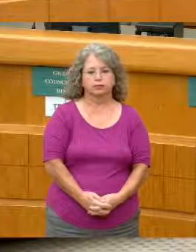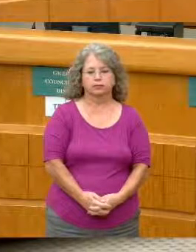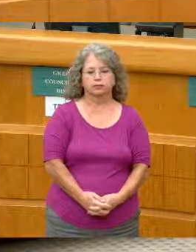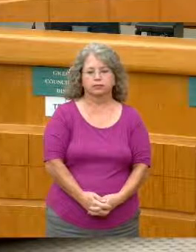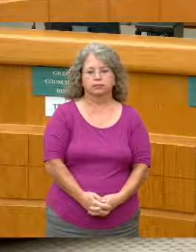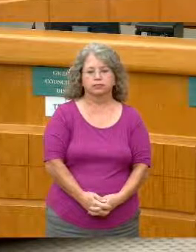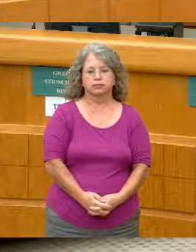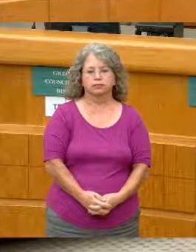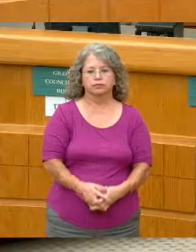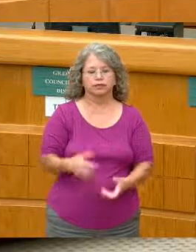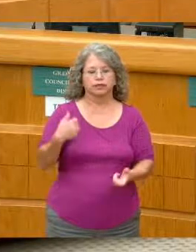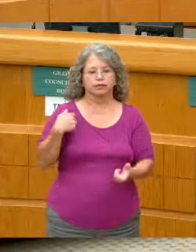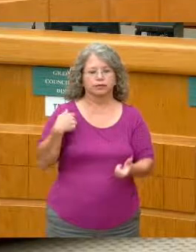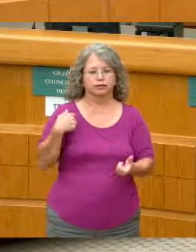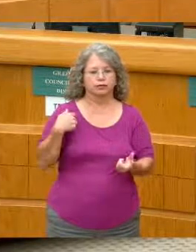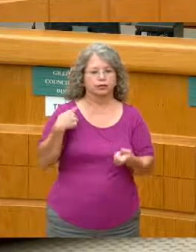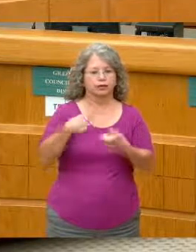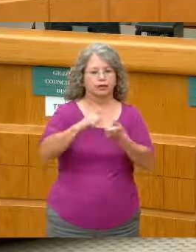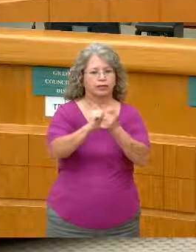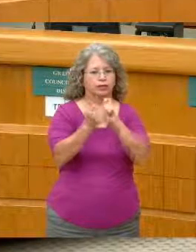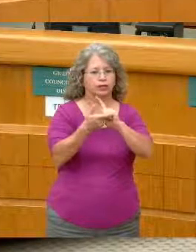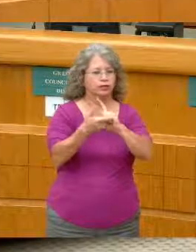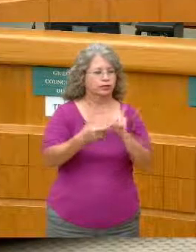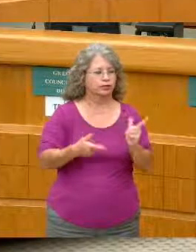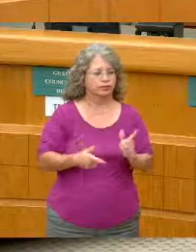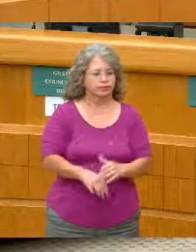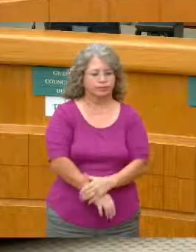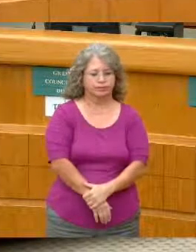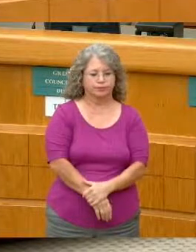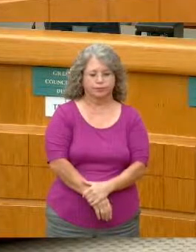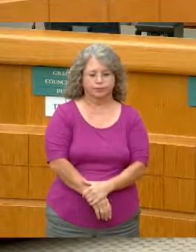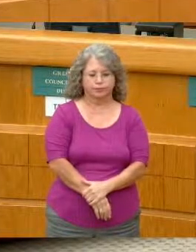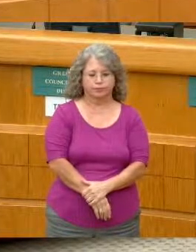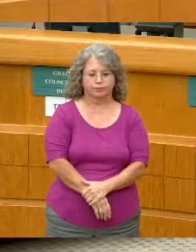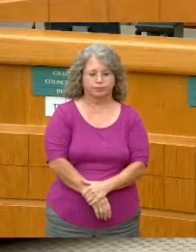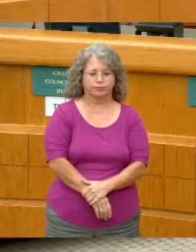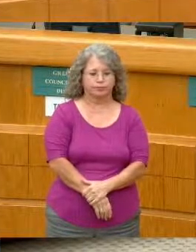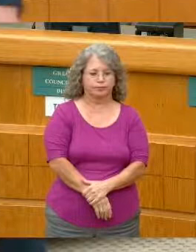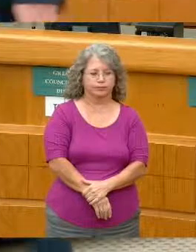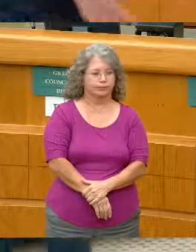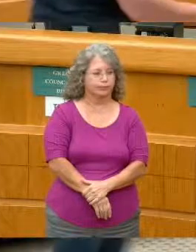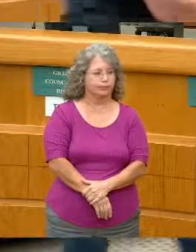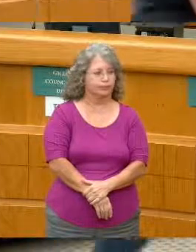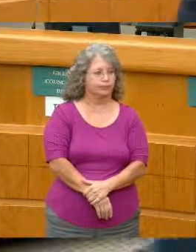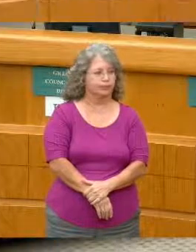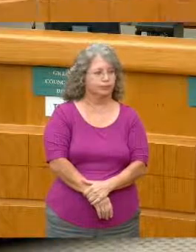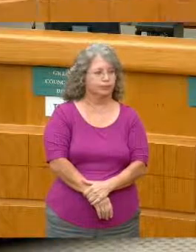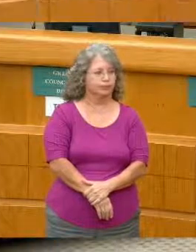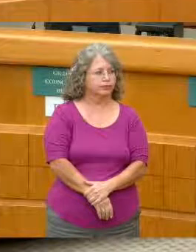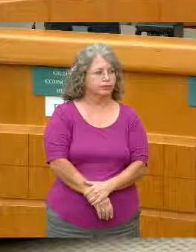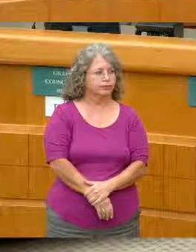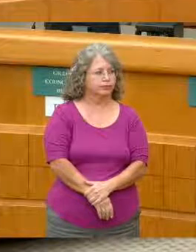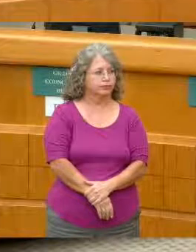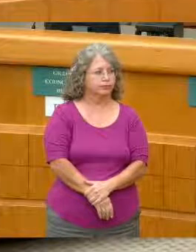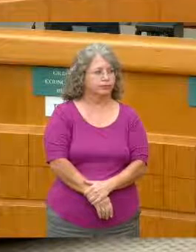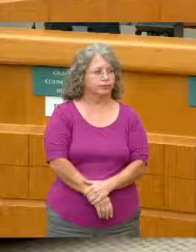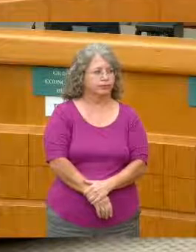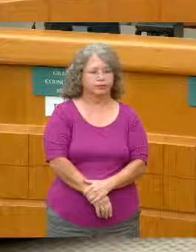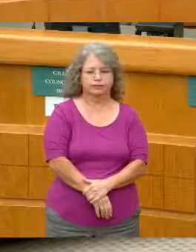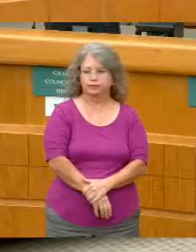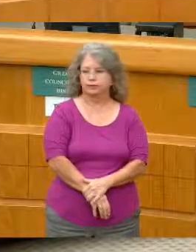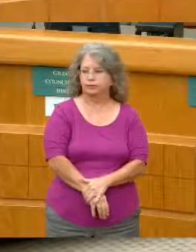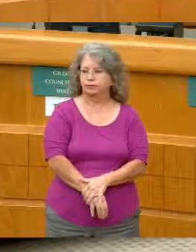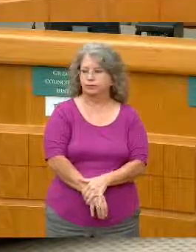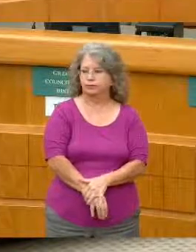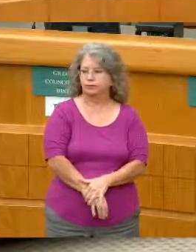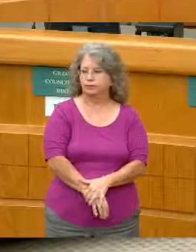Afortunadamente, la información que tenemos en cuanto al huracán es que no estamos en su trayectoria, pero esperamos que todas las personas que se encuentran en la trayectoria de ese huracán